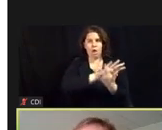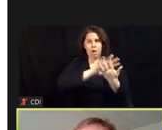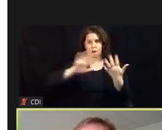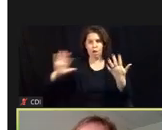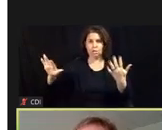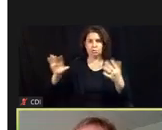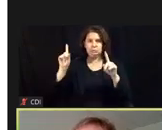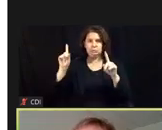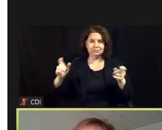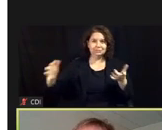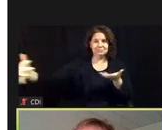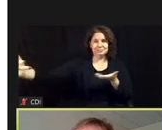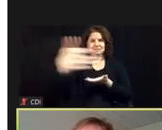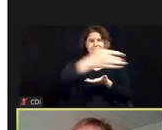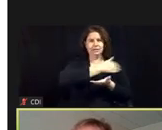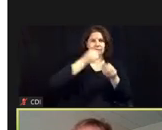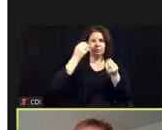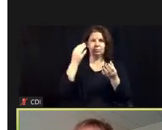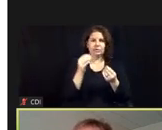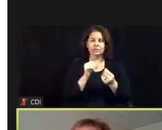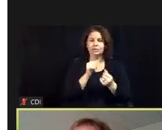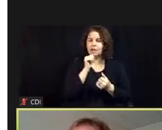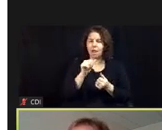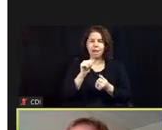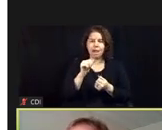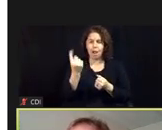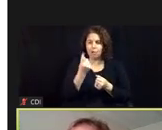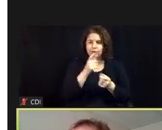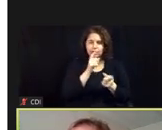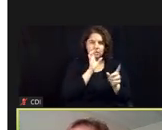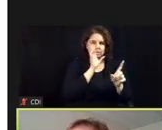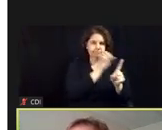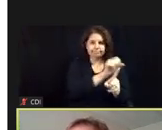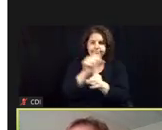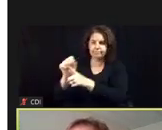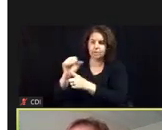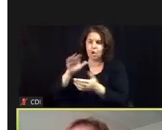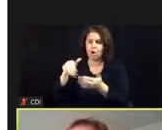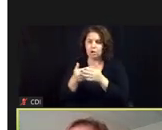single test that has occurred. And so that's one of the